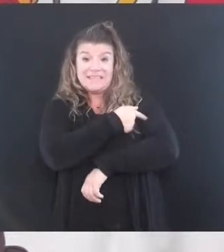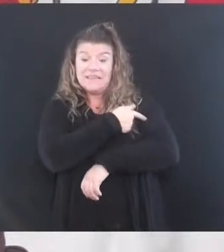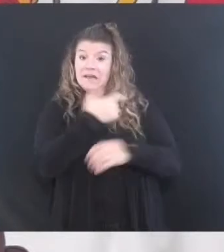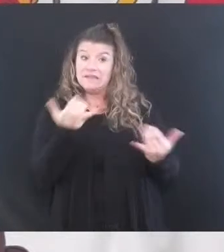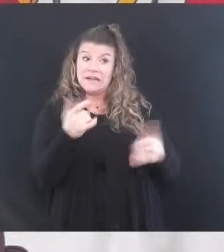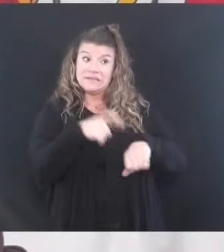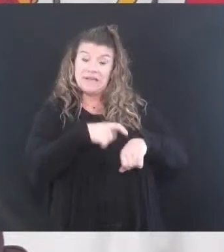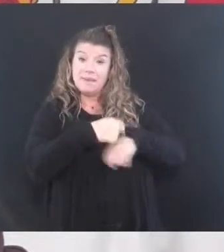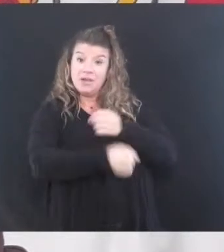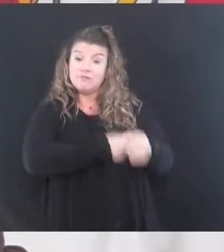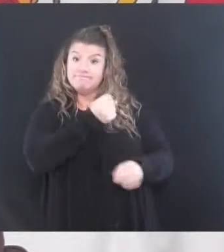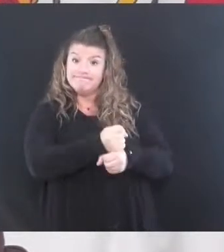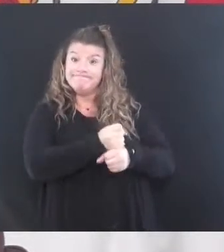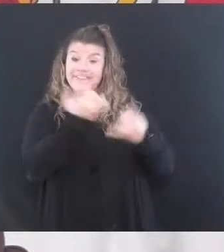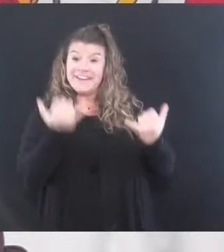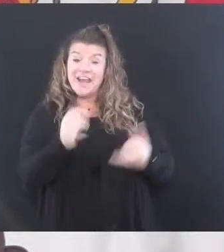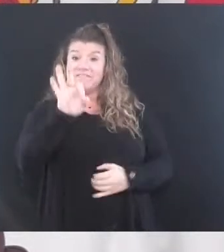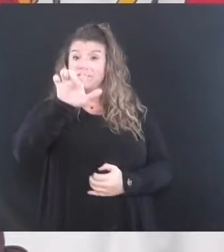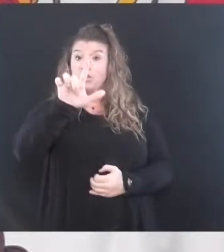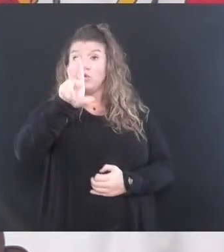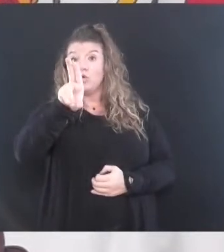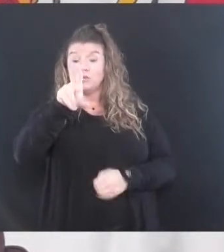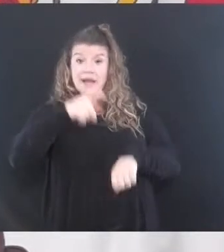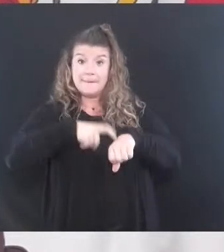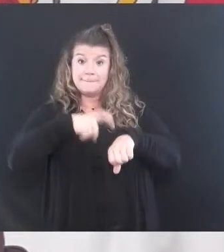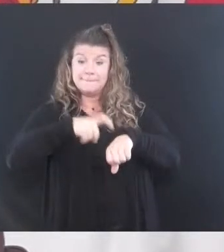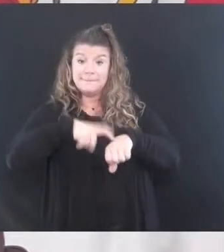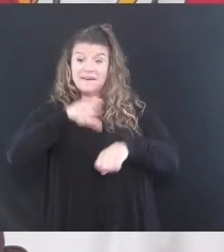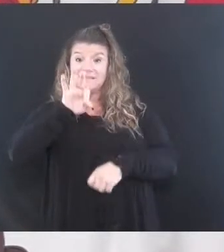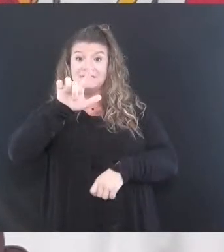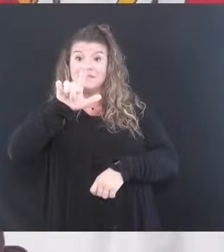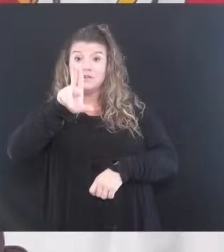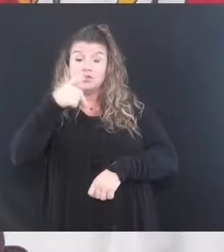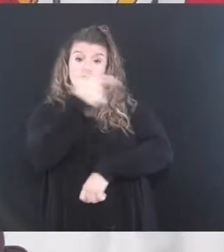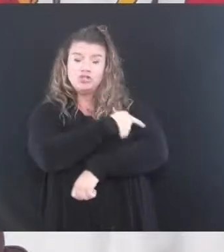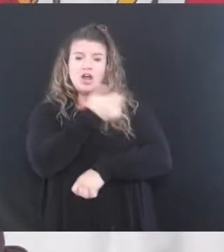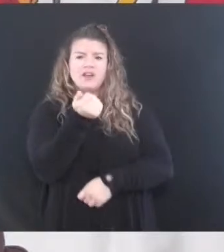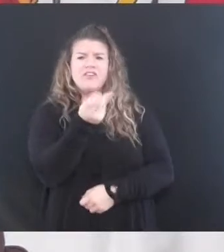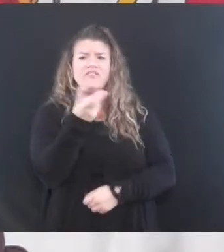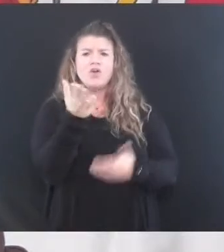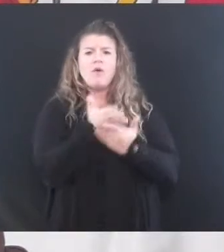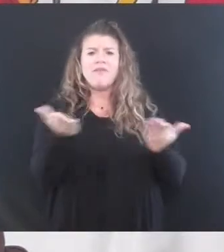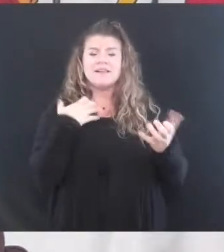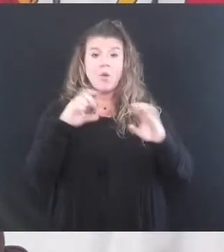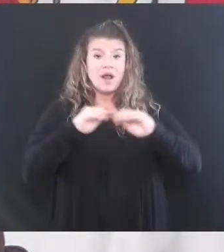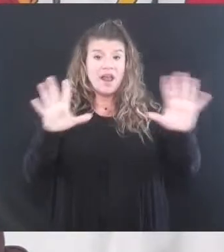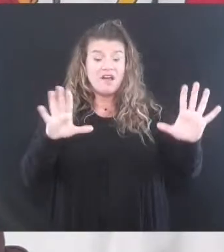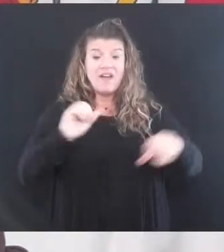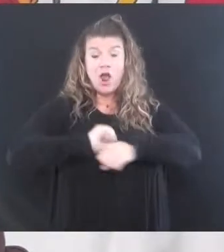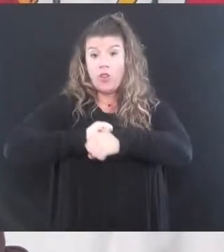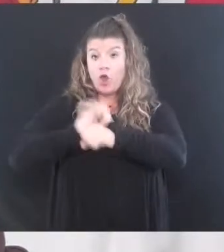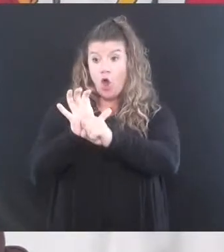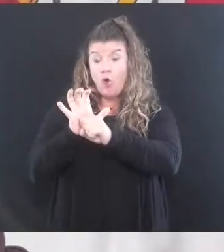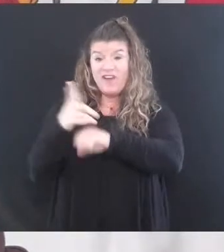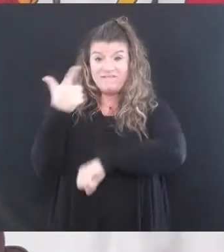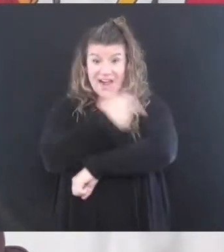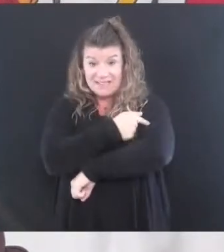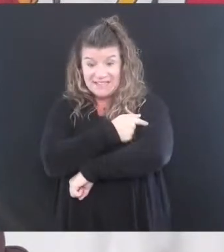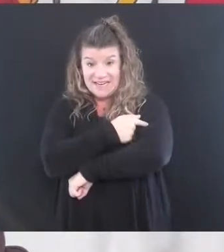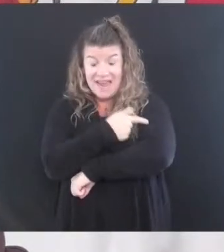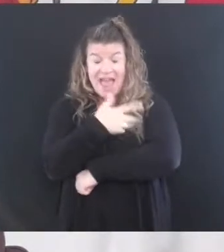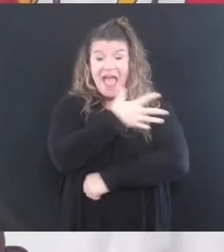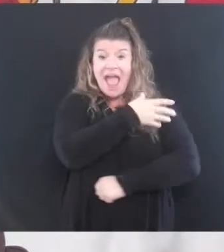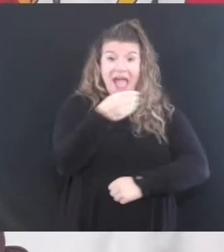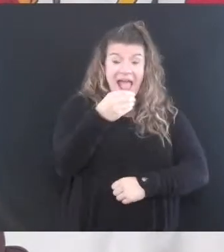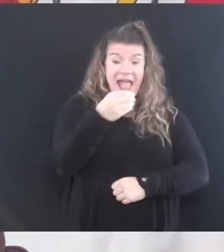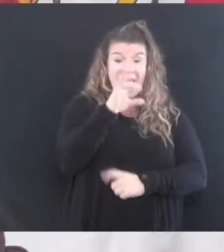year, it's the time of year to get your flu shot. And just a couple things I want to clean up is the COVID vaccine and